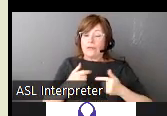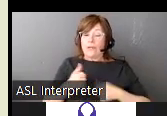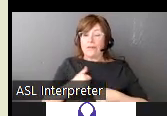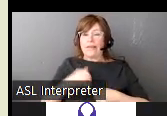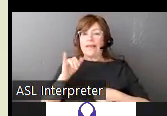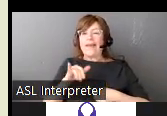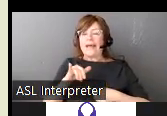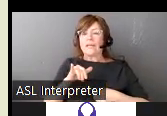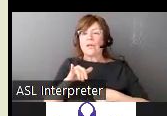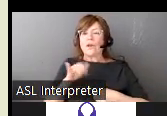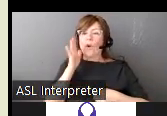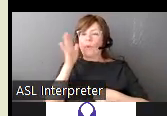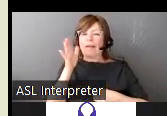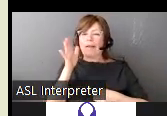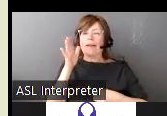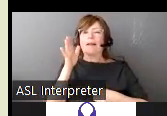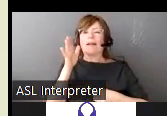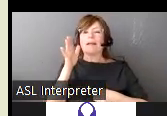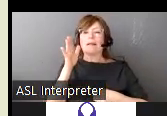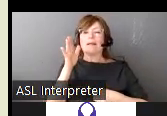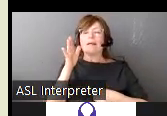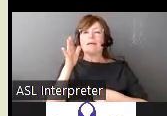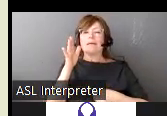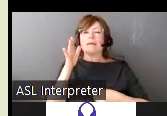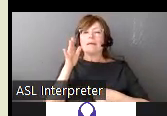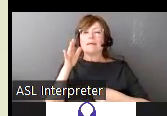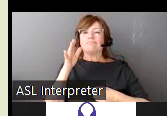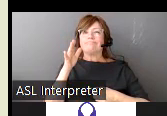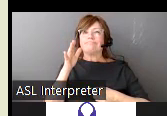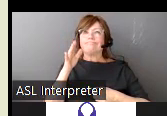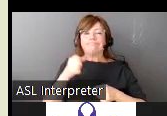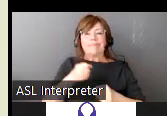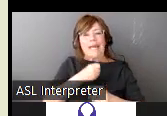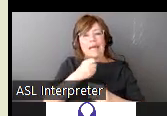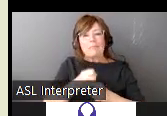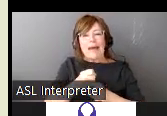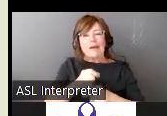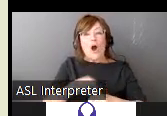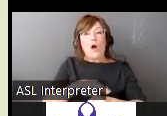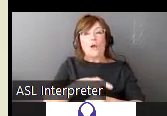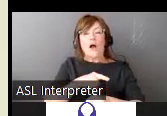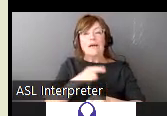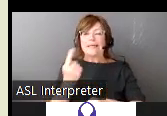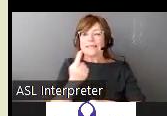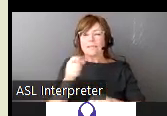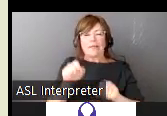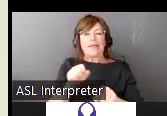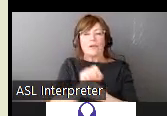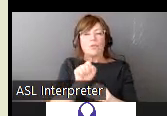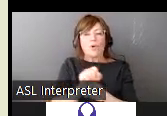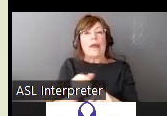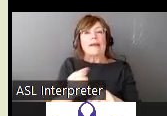of years an immigrant can partake in the Canadian labor market, as well as their eligibility for government pension